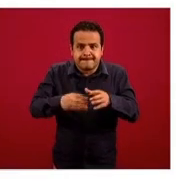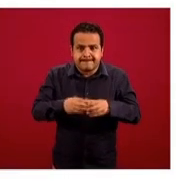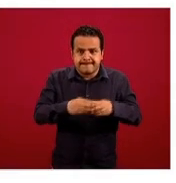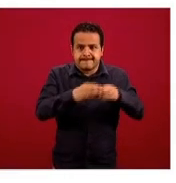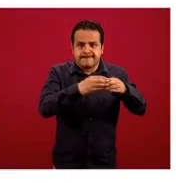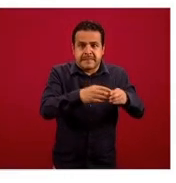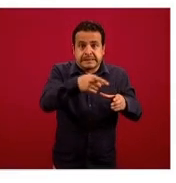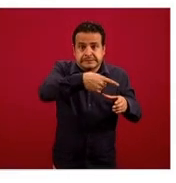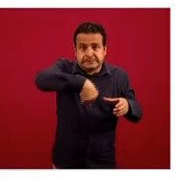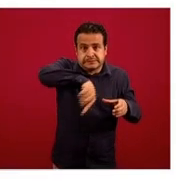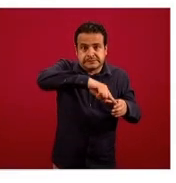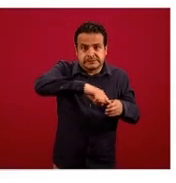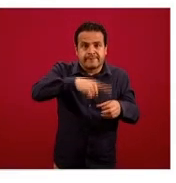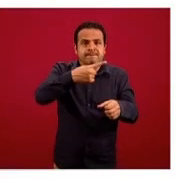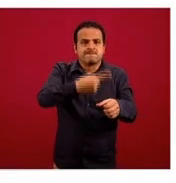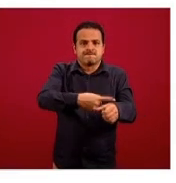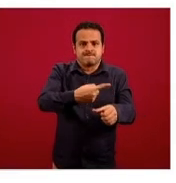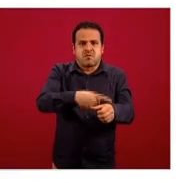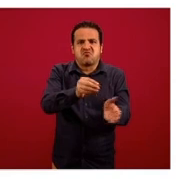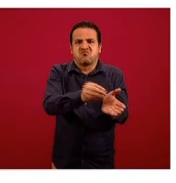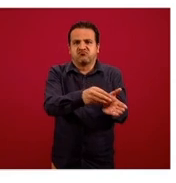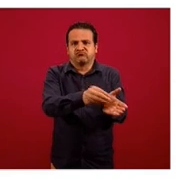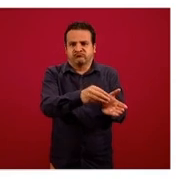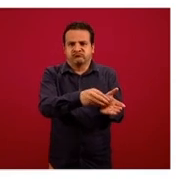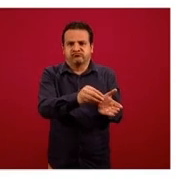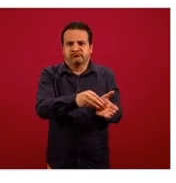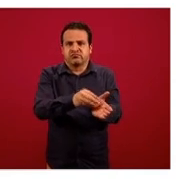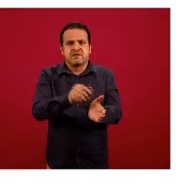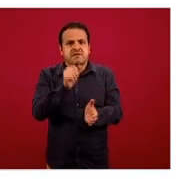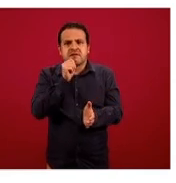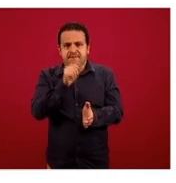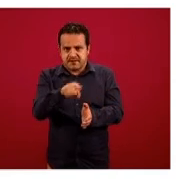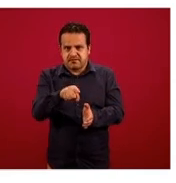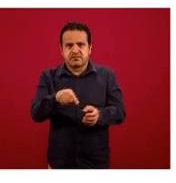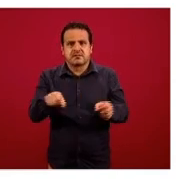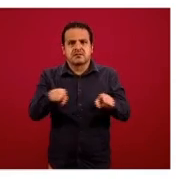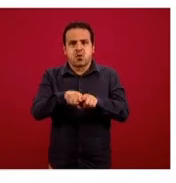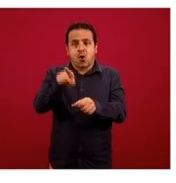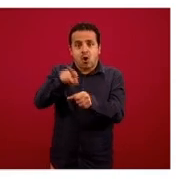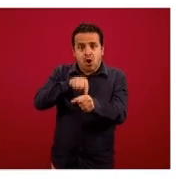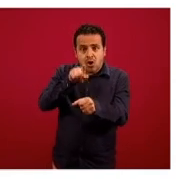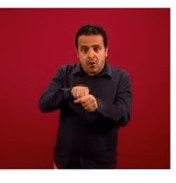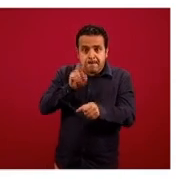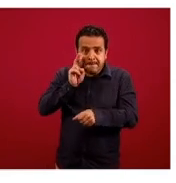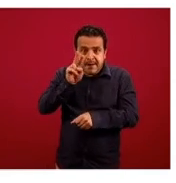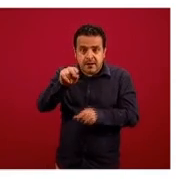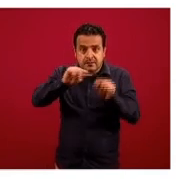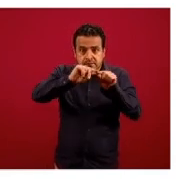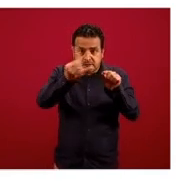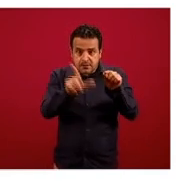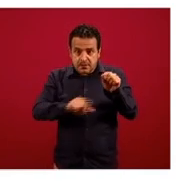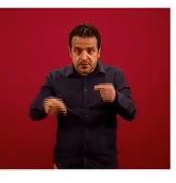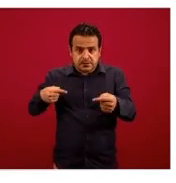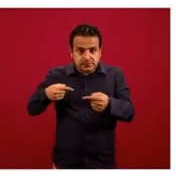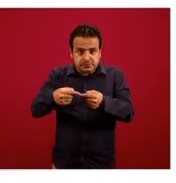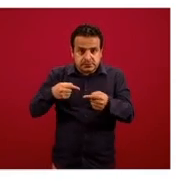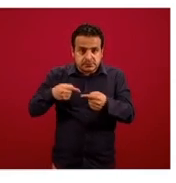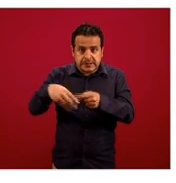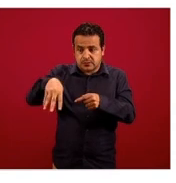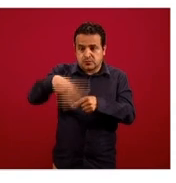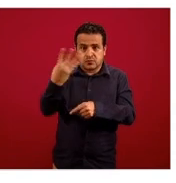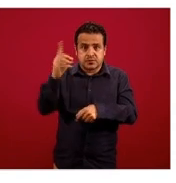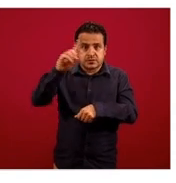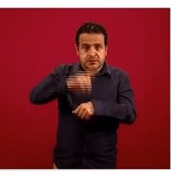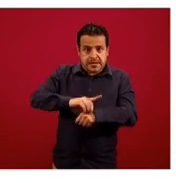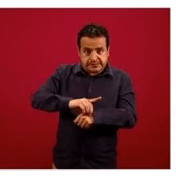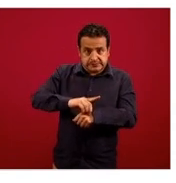far, we have a total of 4,127 confirmed active cases, and we have a different color